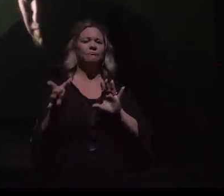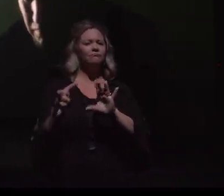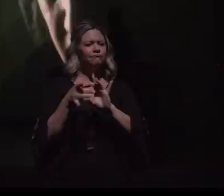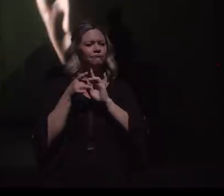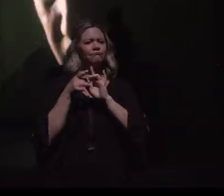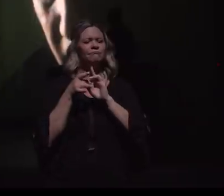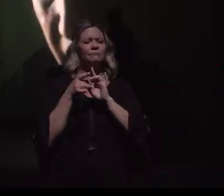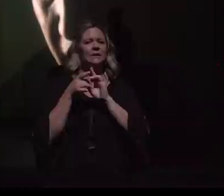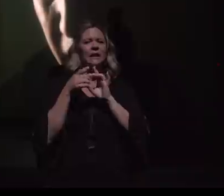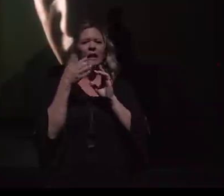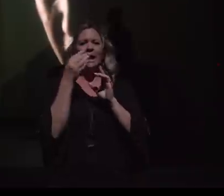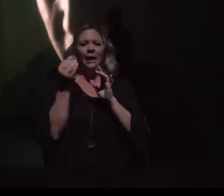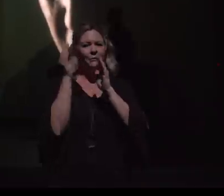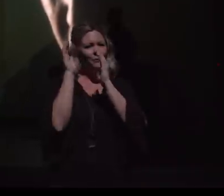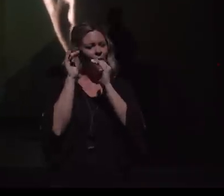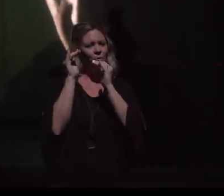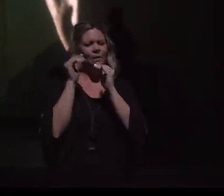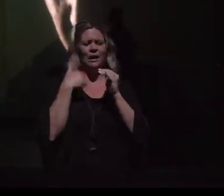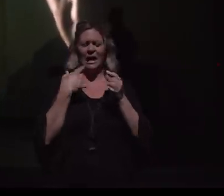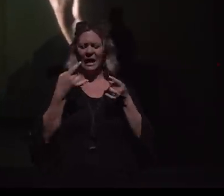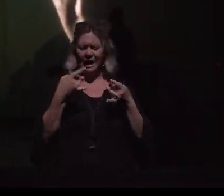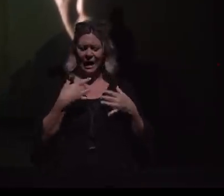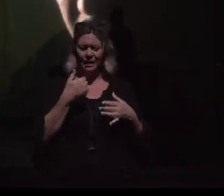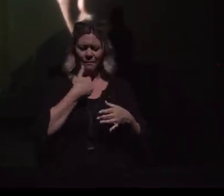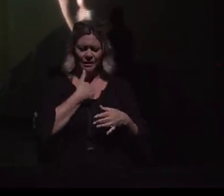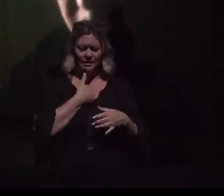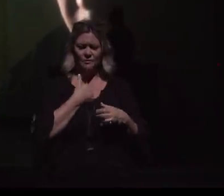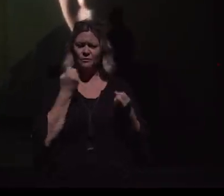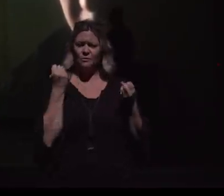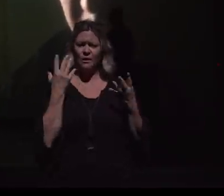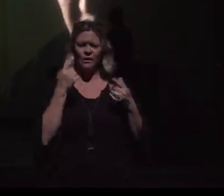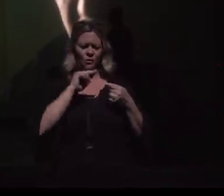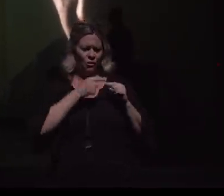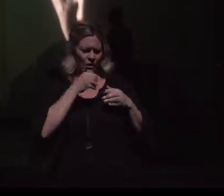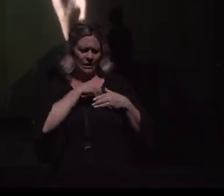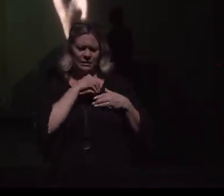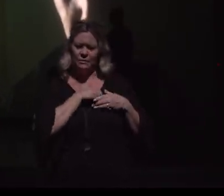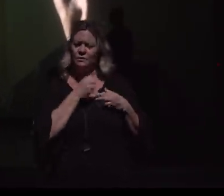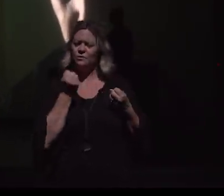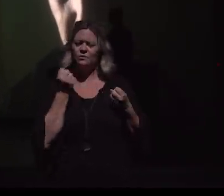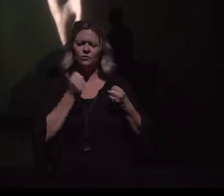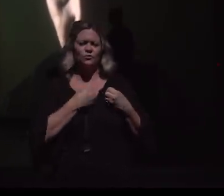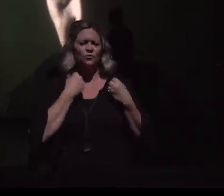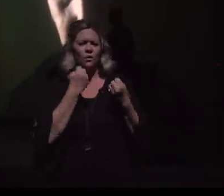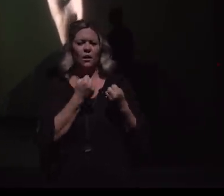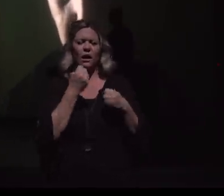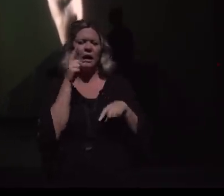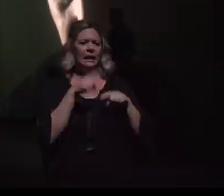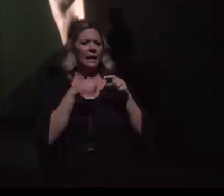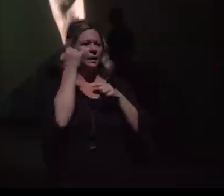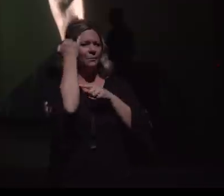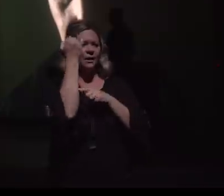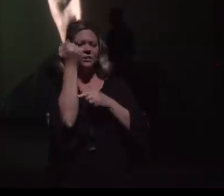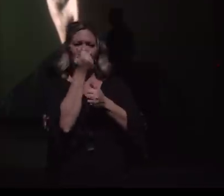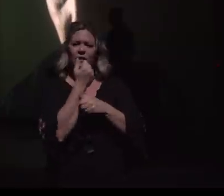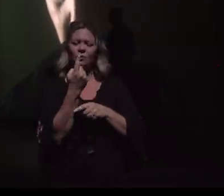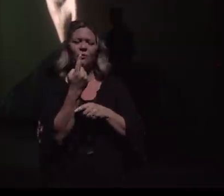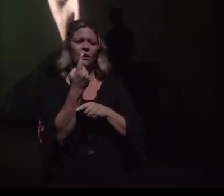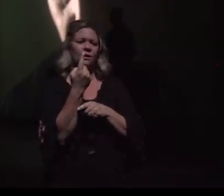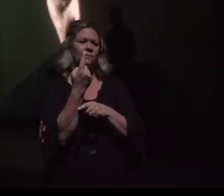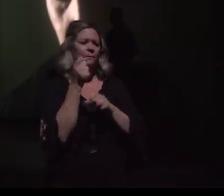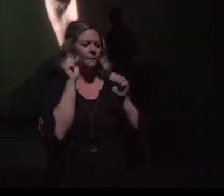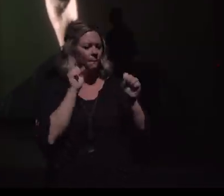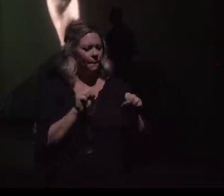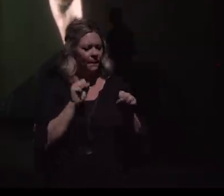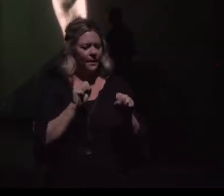hope. I hate myself so much, and the hurt I have inside of me is so strong that I can't imagine anybody